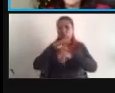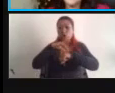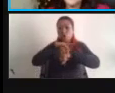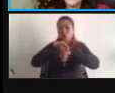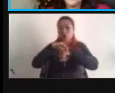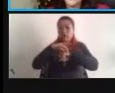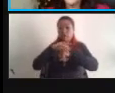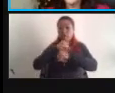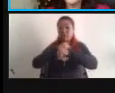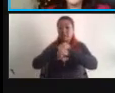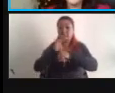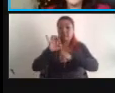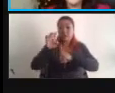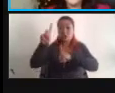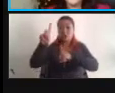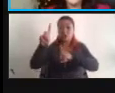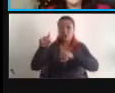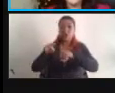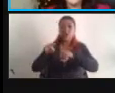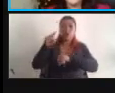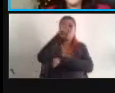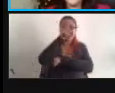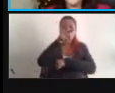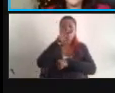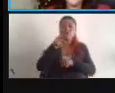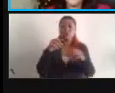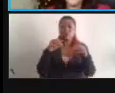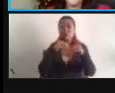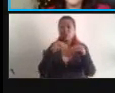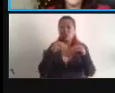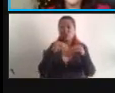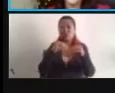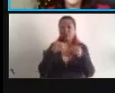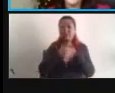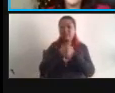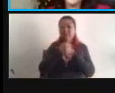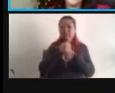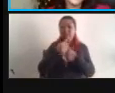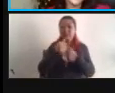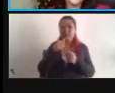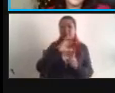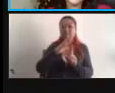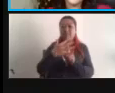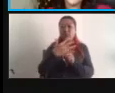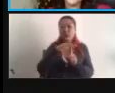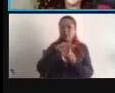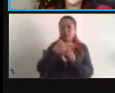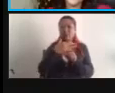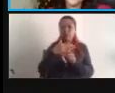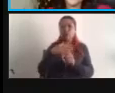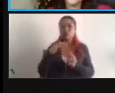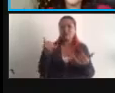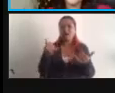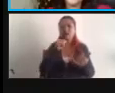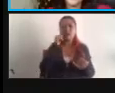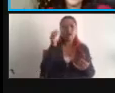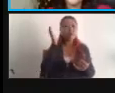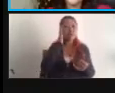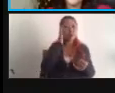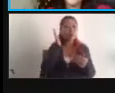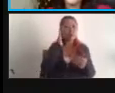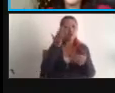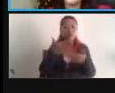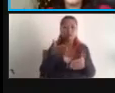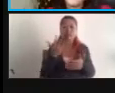environment. And the isolation and confinement won't be in our 5-bedroom home equivalent, but something the size of a studio apartment.